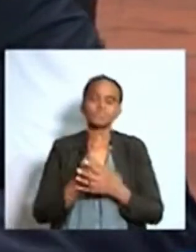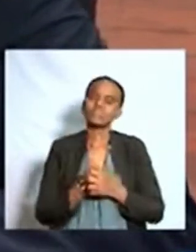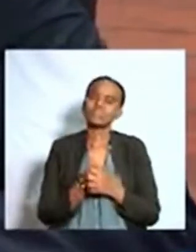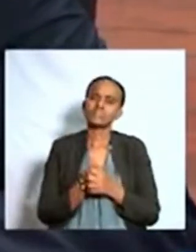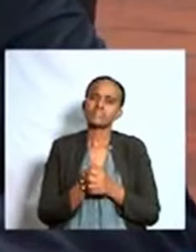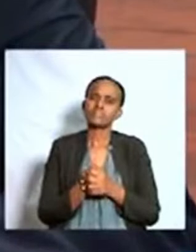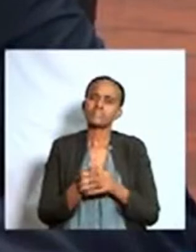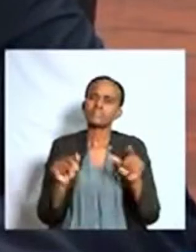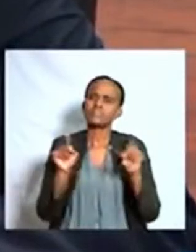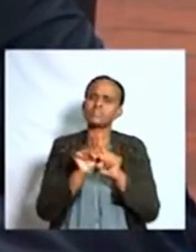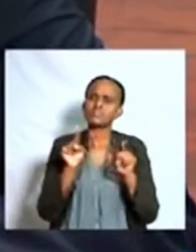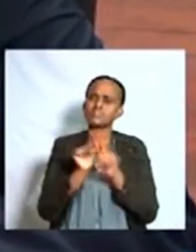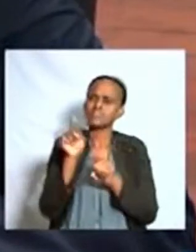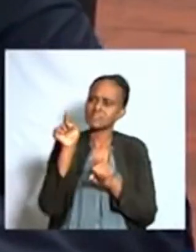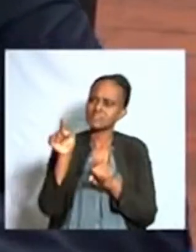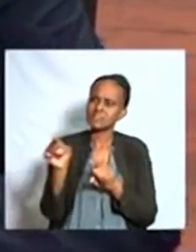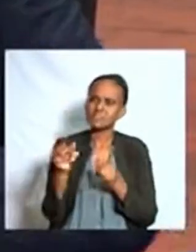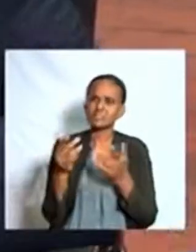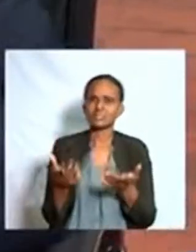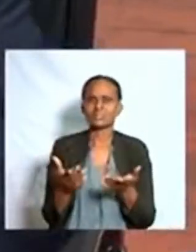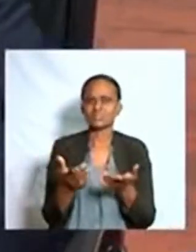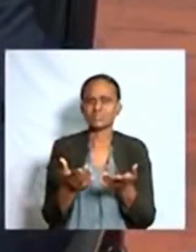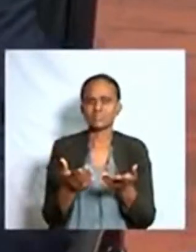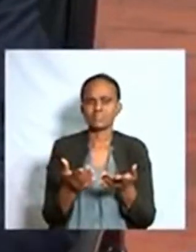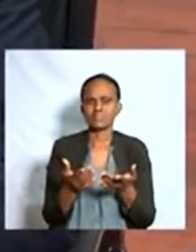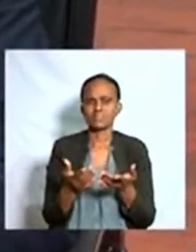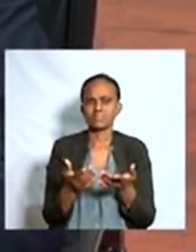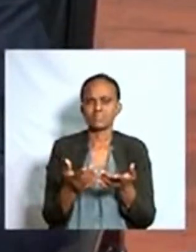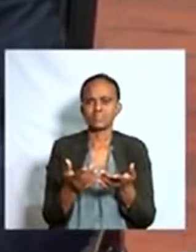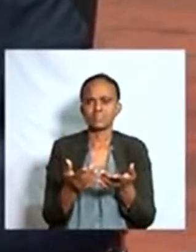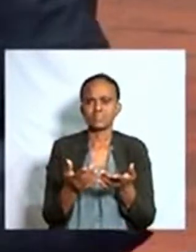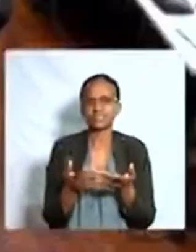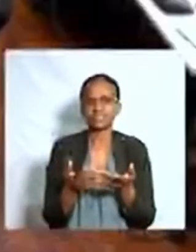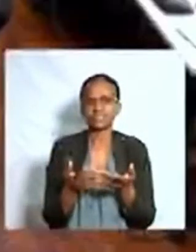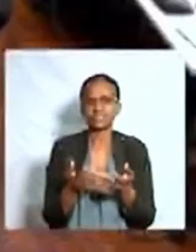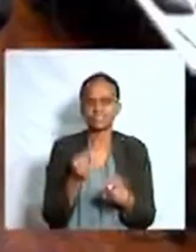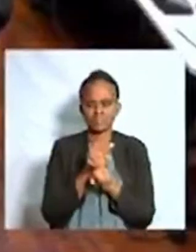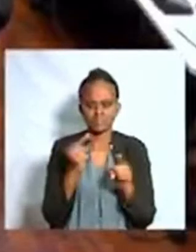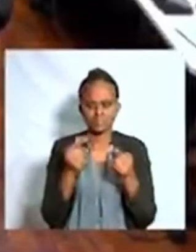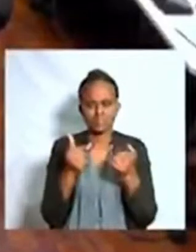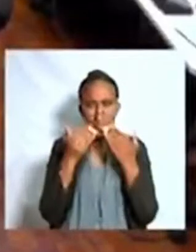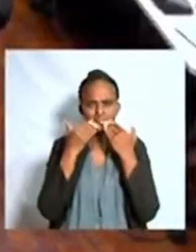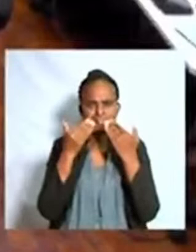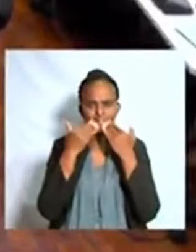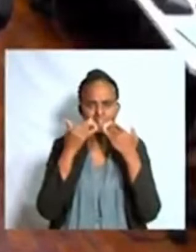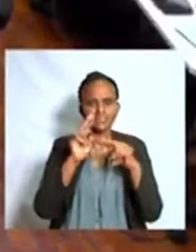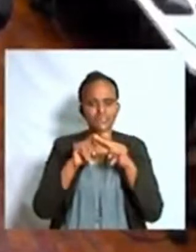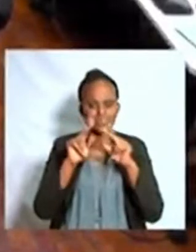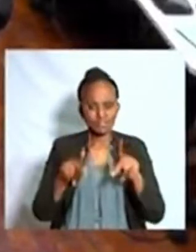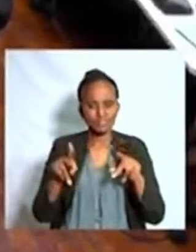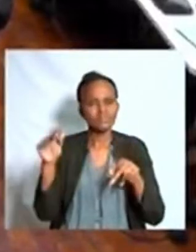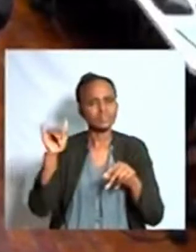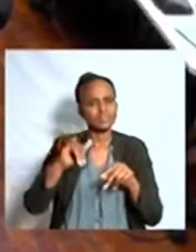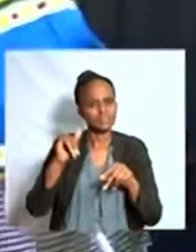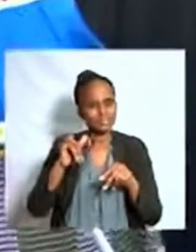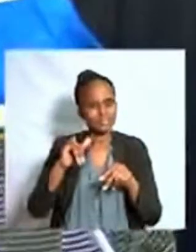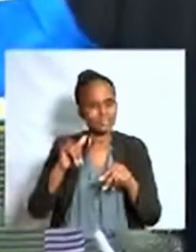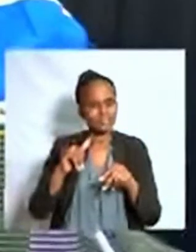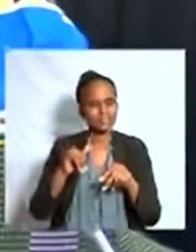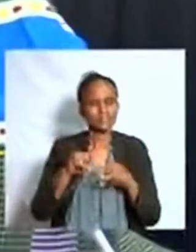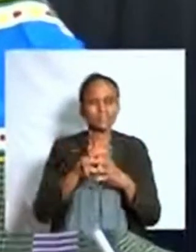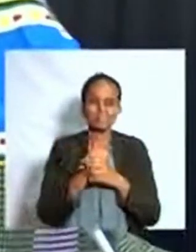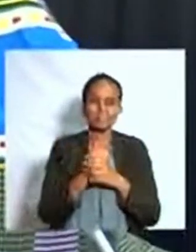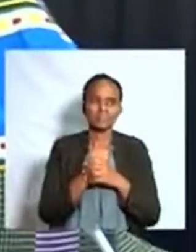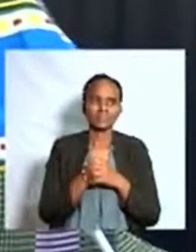All right. The same you. Honorable Ntero, just finish. Thank you, Chair. Yes, now